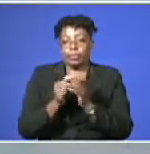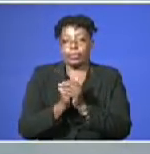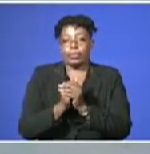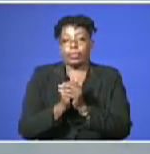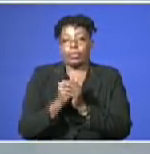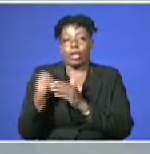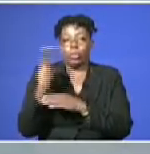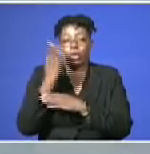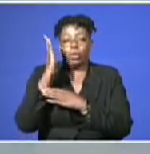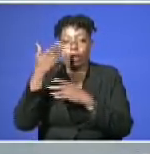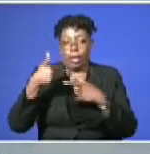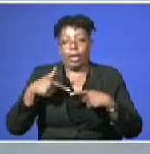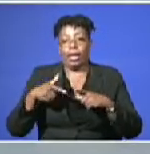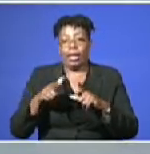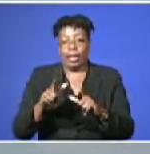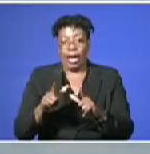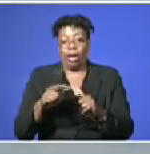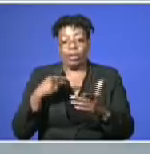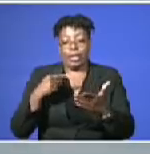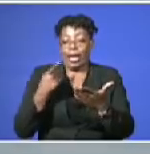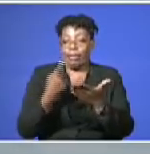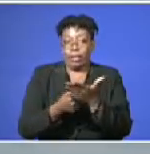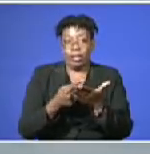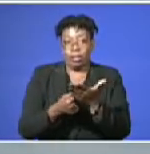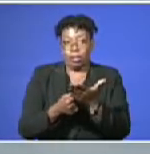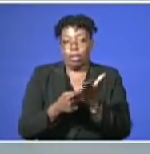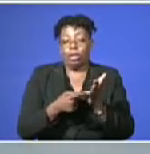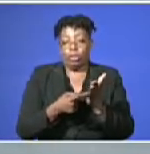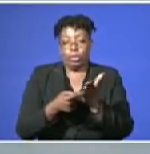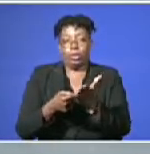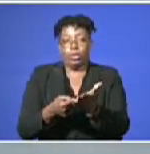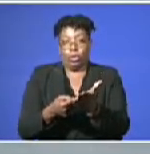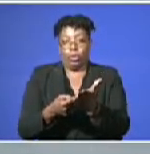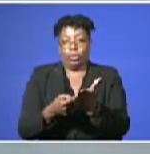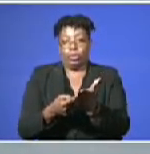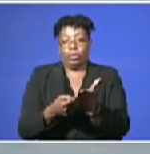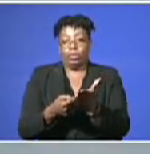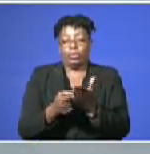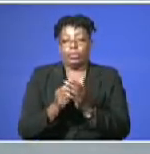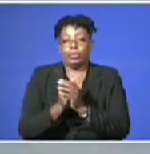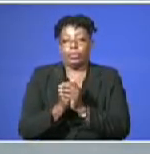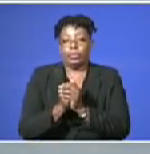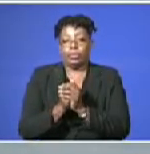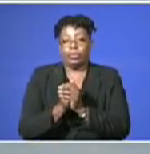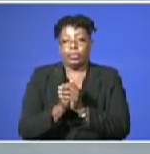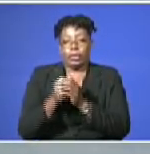we'll allow the evidence to come out and the determination made